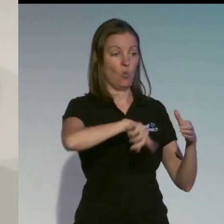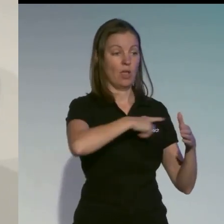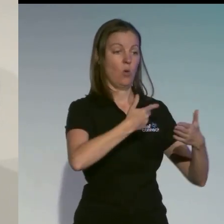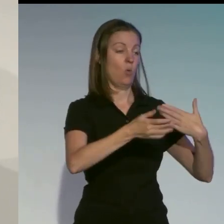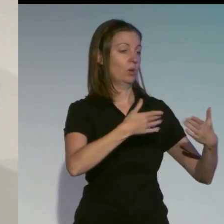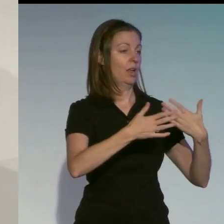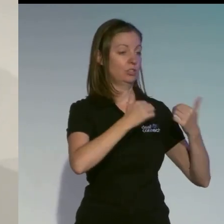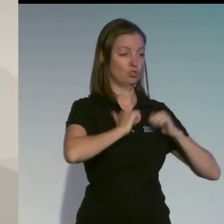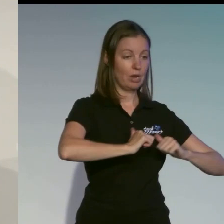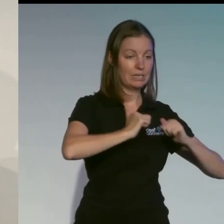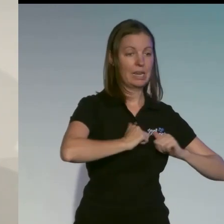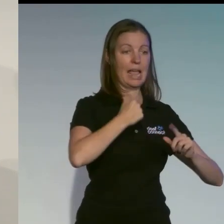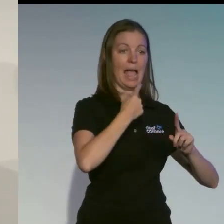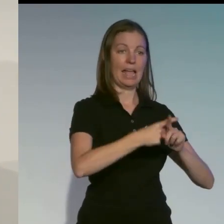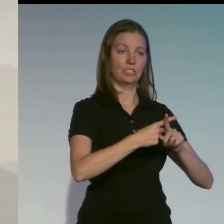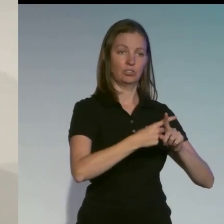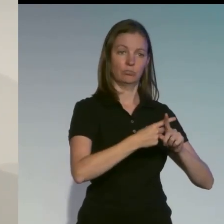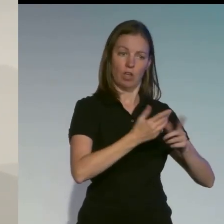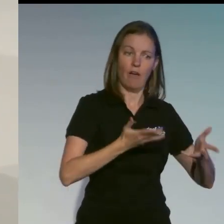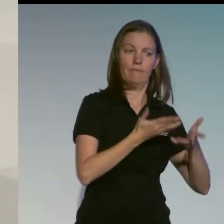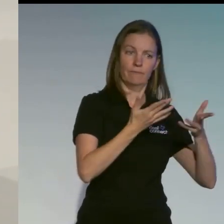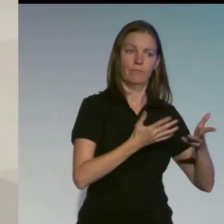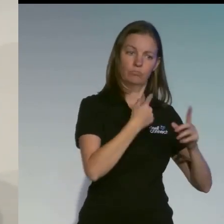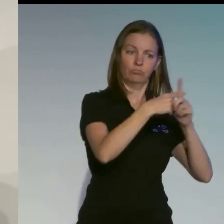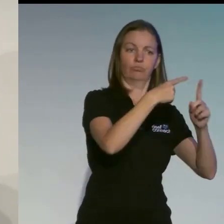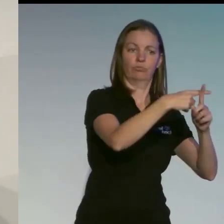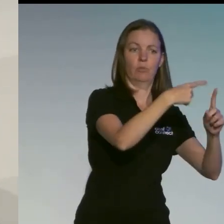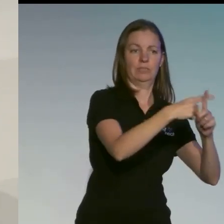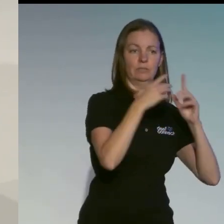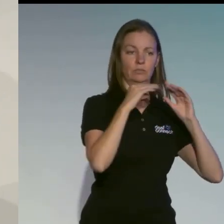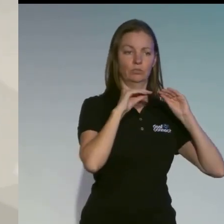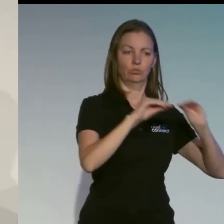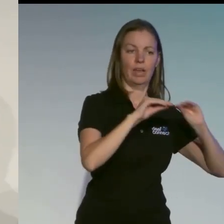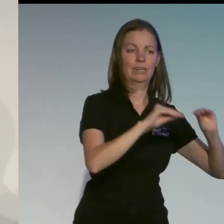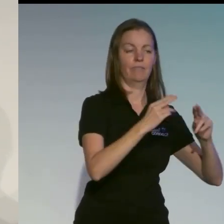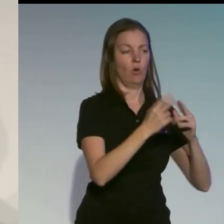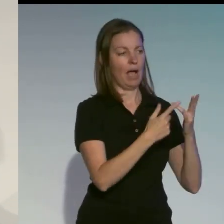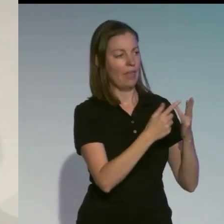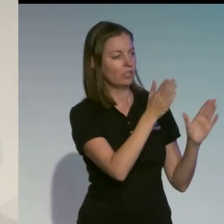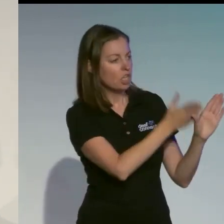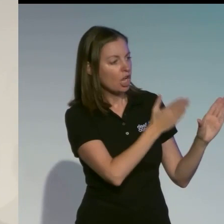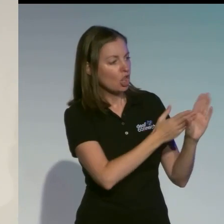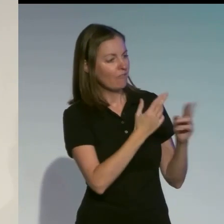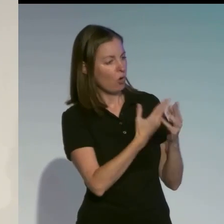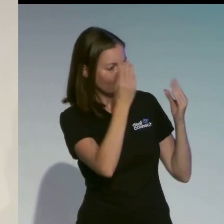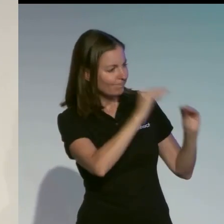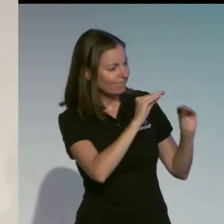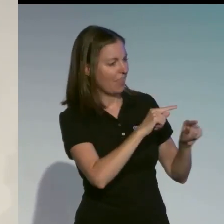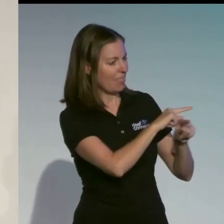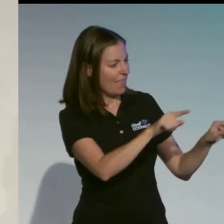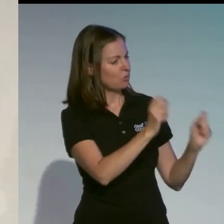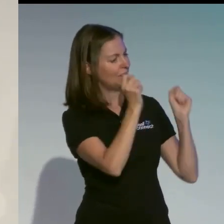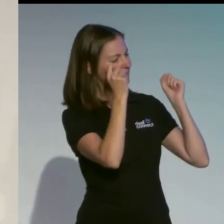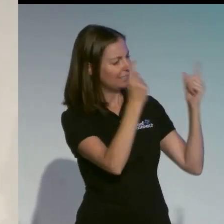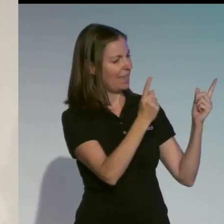trainings and affirmative trainings for other psychologists to understand and